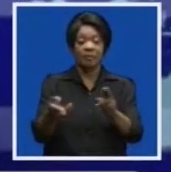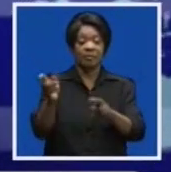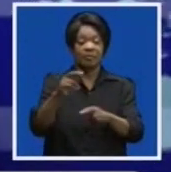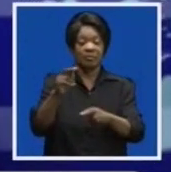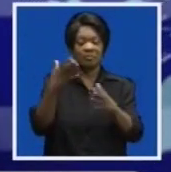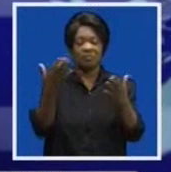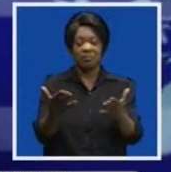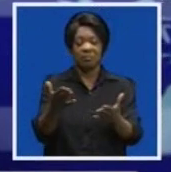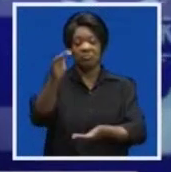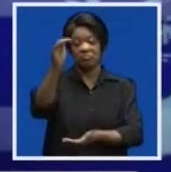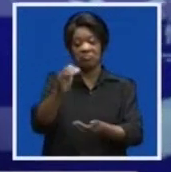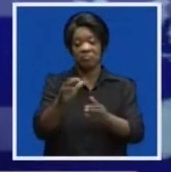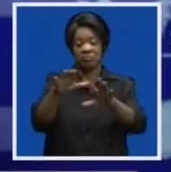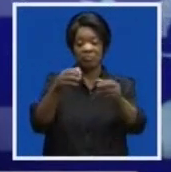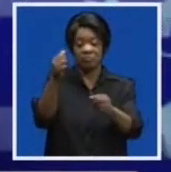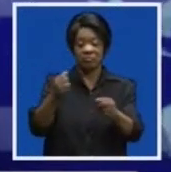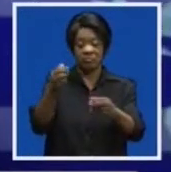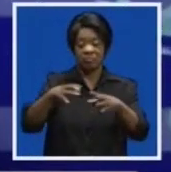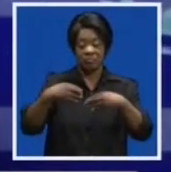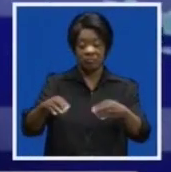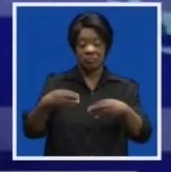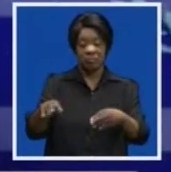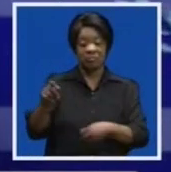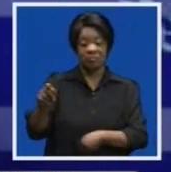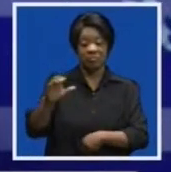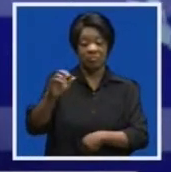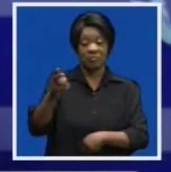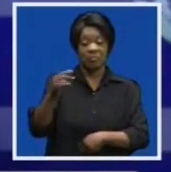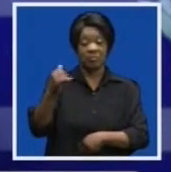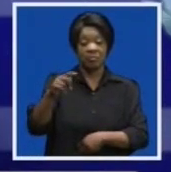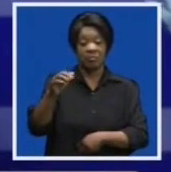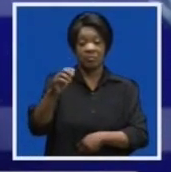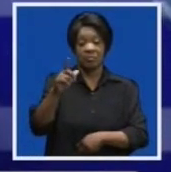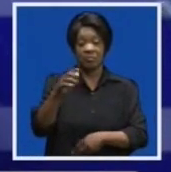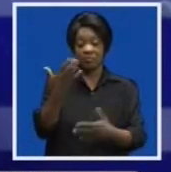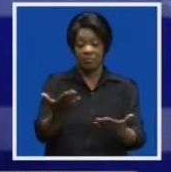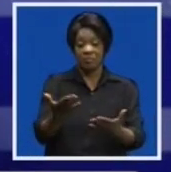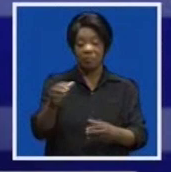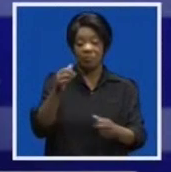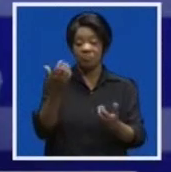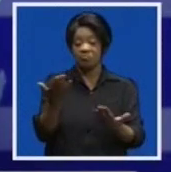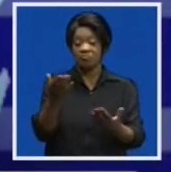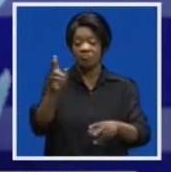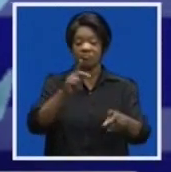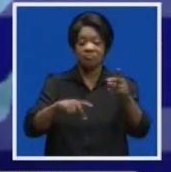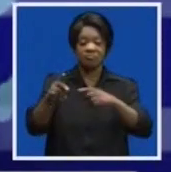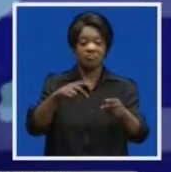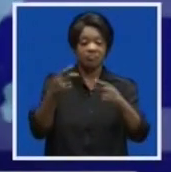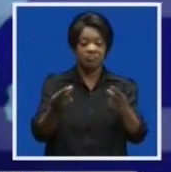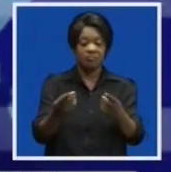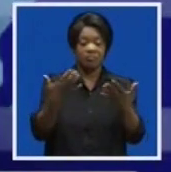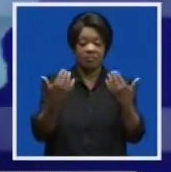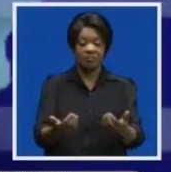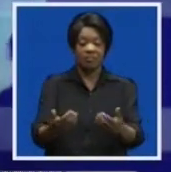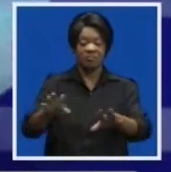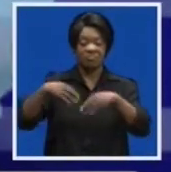in the price of mealie meal on the market. Mr. Chintala said it is unfortunate that those with maize have lately been offloading